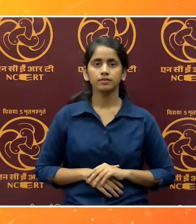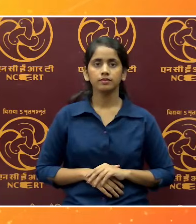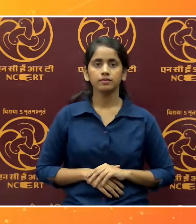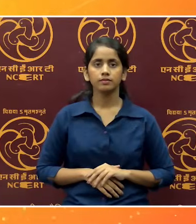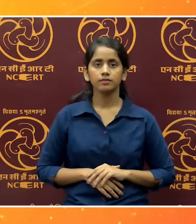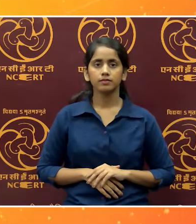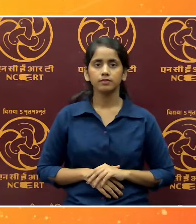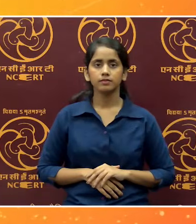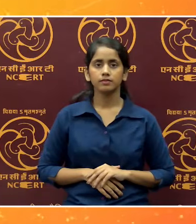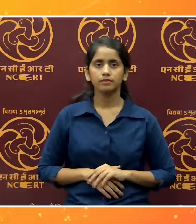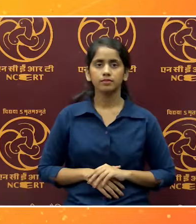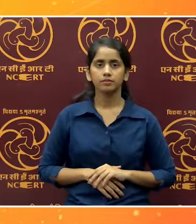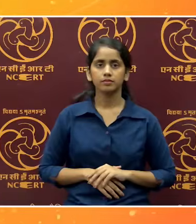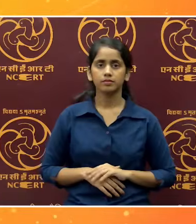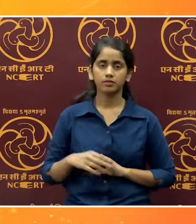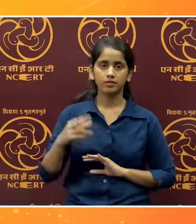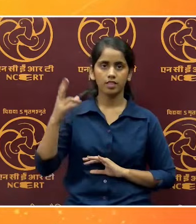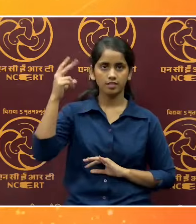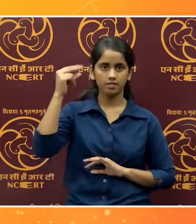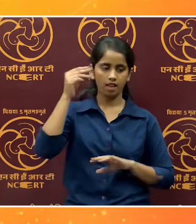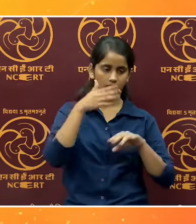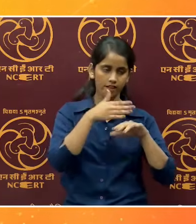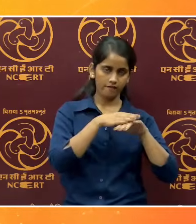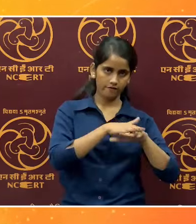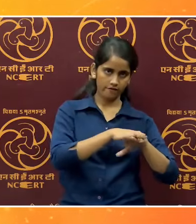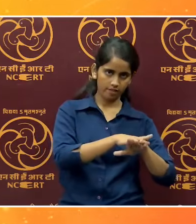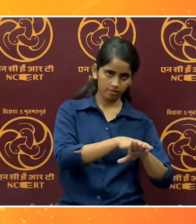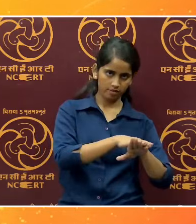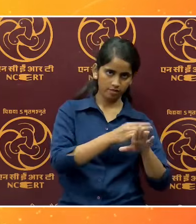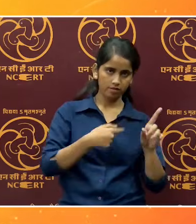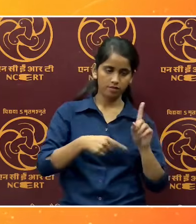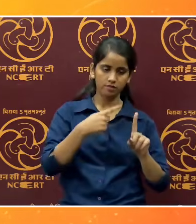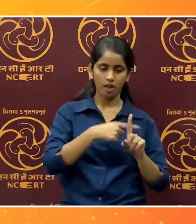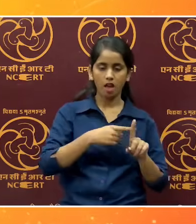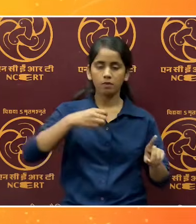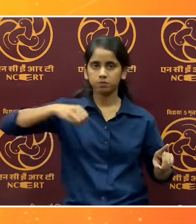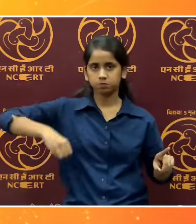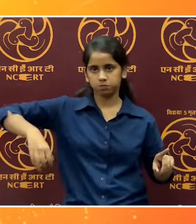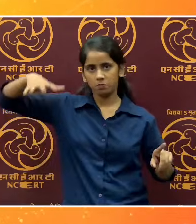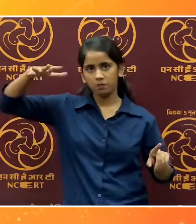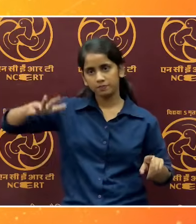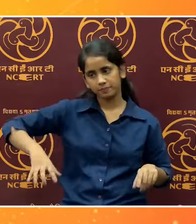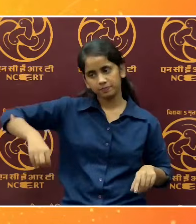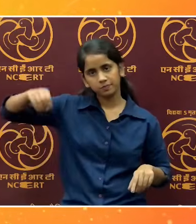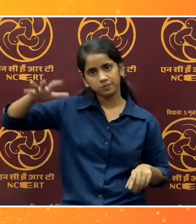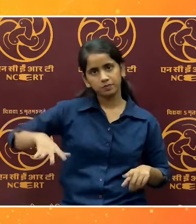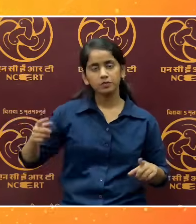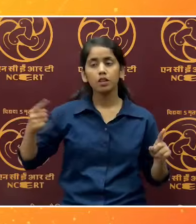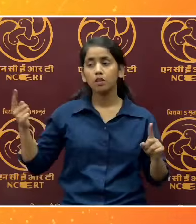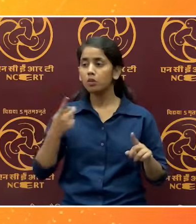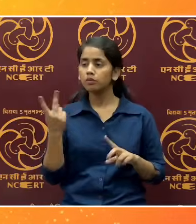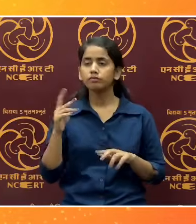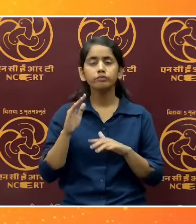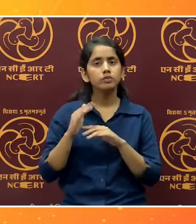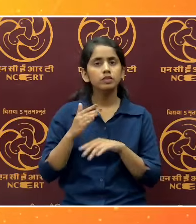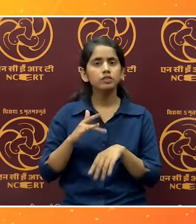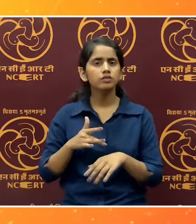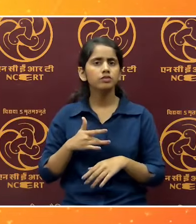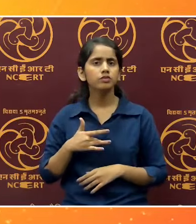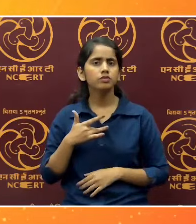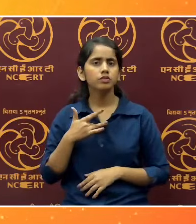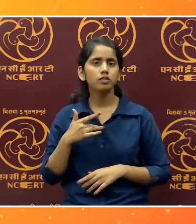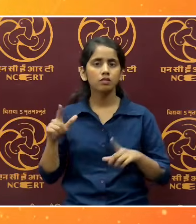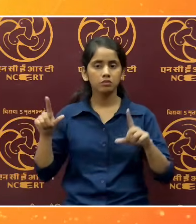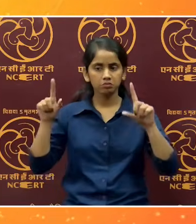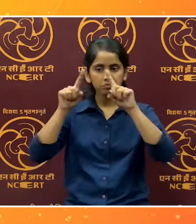Okay, so there is a starfish, there is octopus. Okay, so again they can feel the embossed